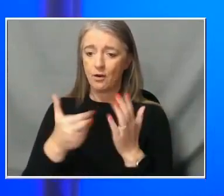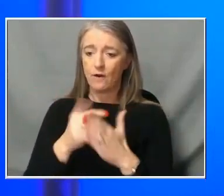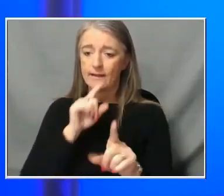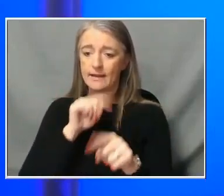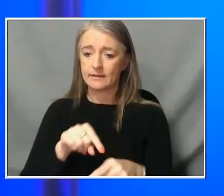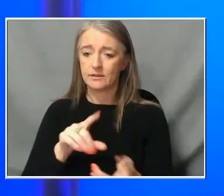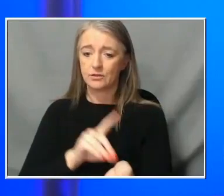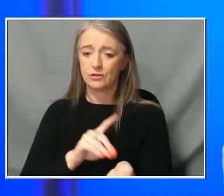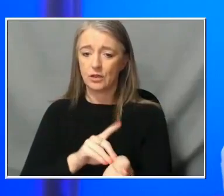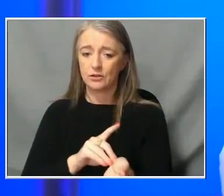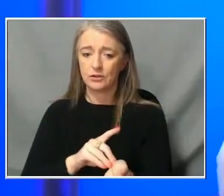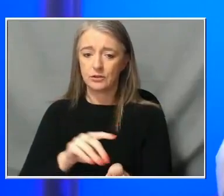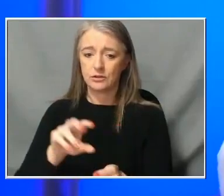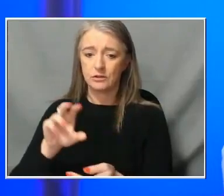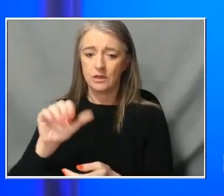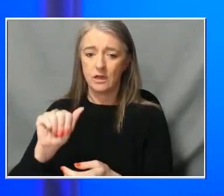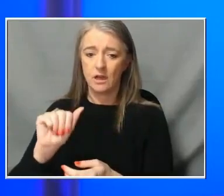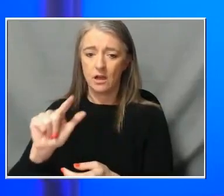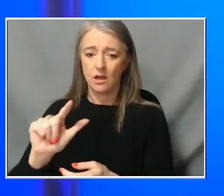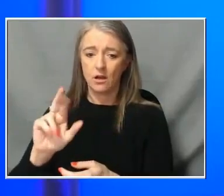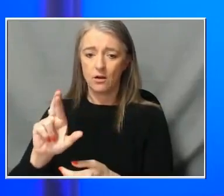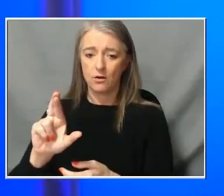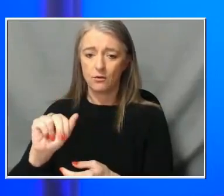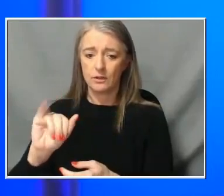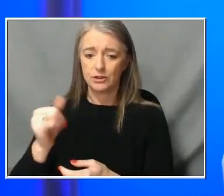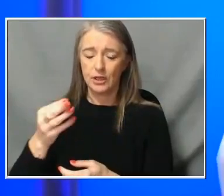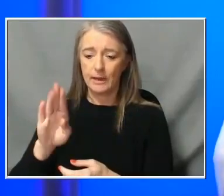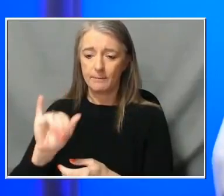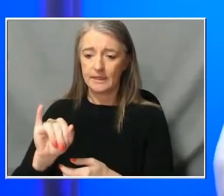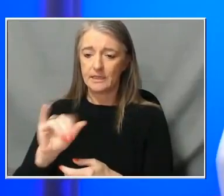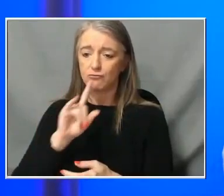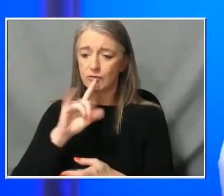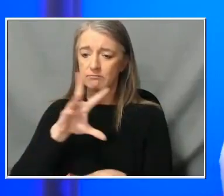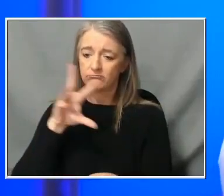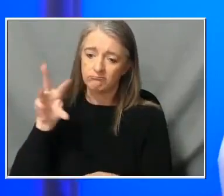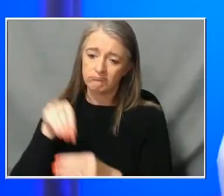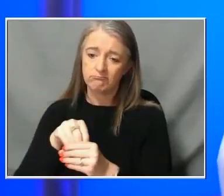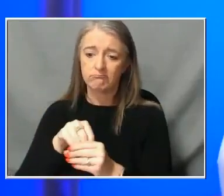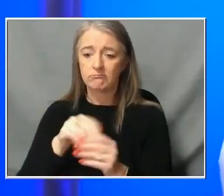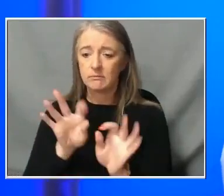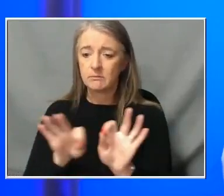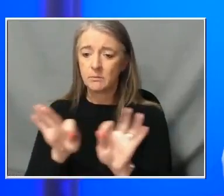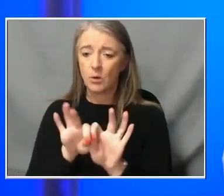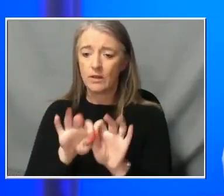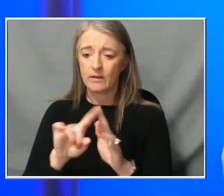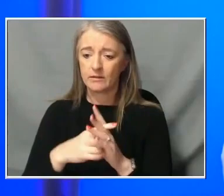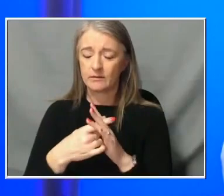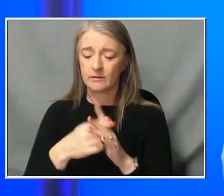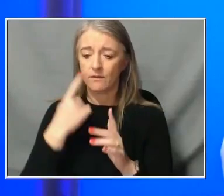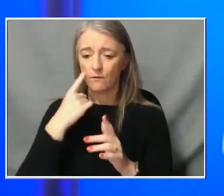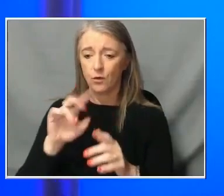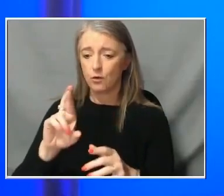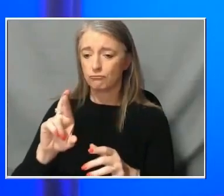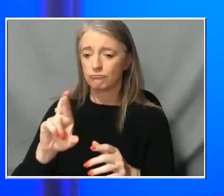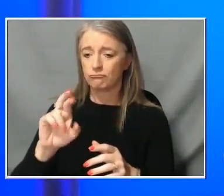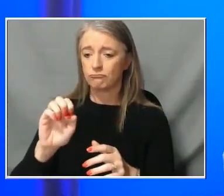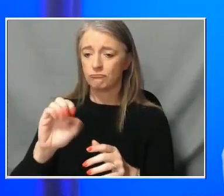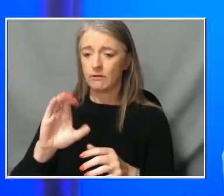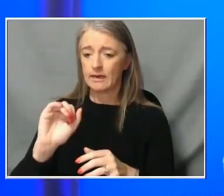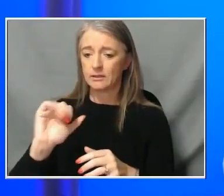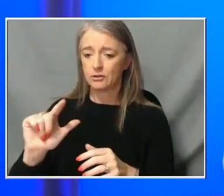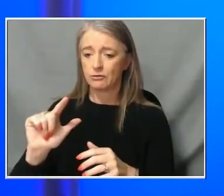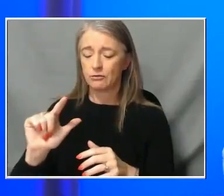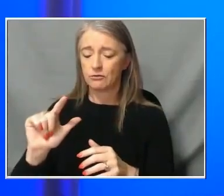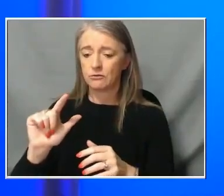Awarjabi and his group that are quite integral in the beginnings, because the vast majority of the times right now for rectal cancers, not so much for colon, but for